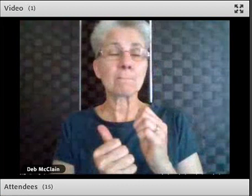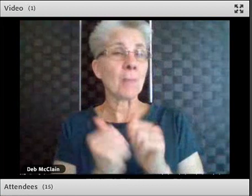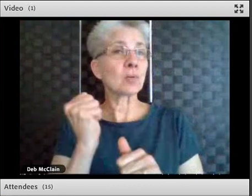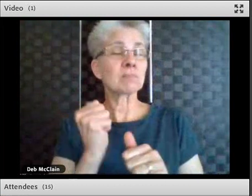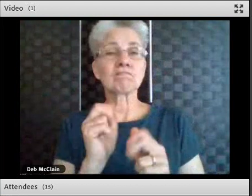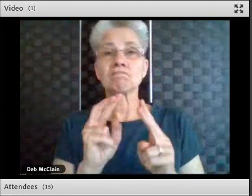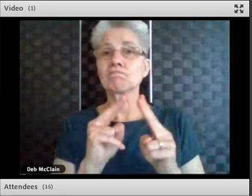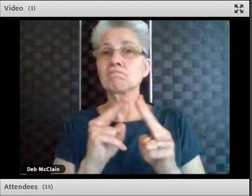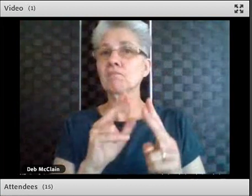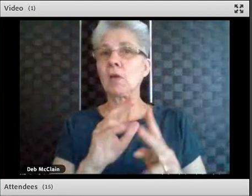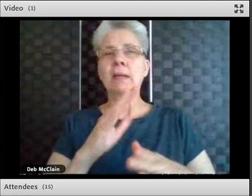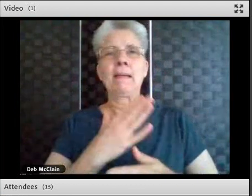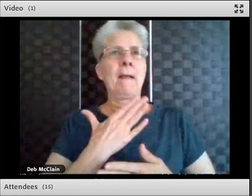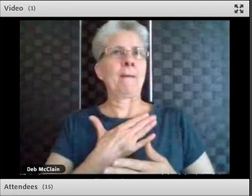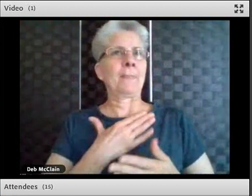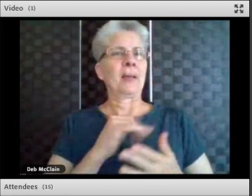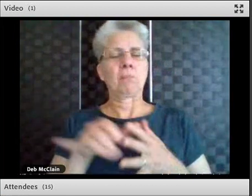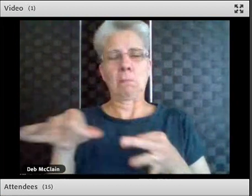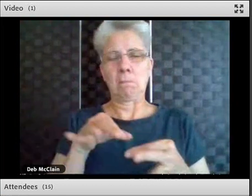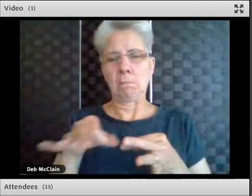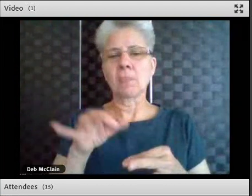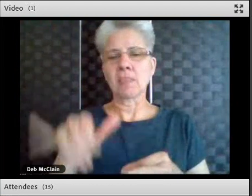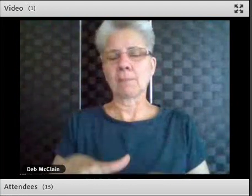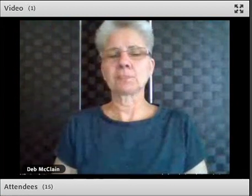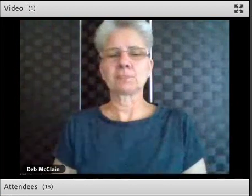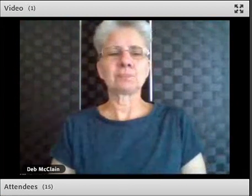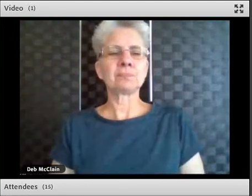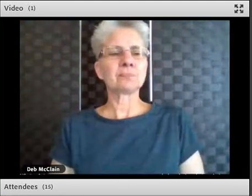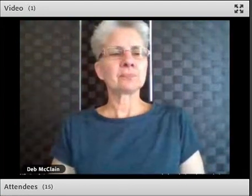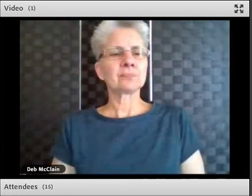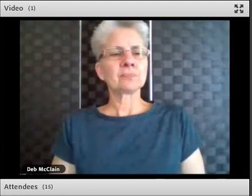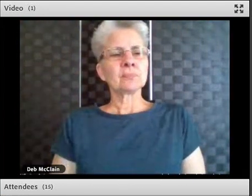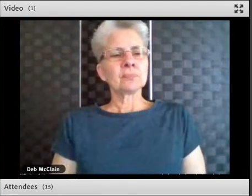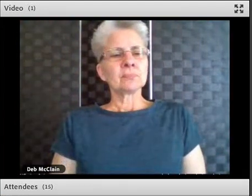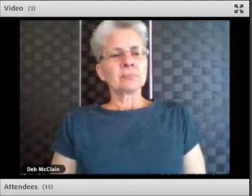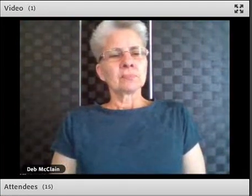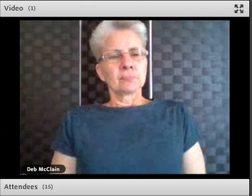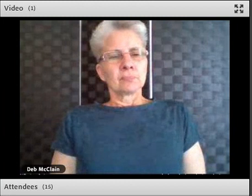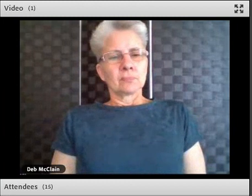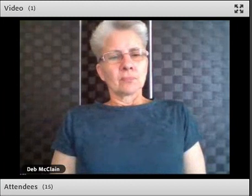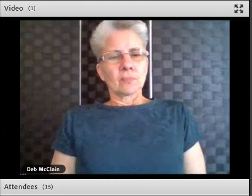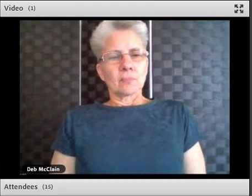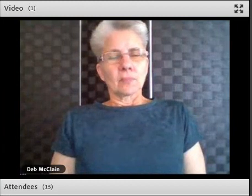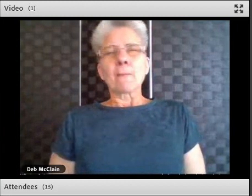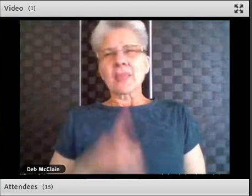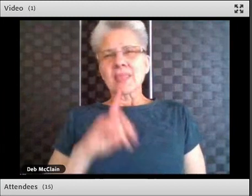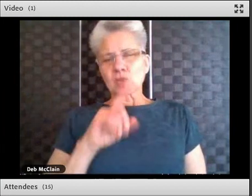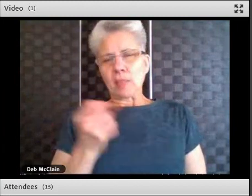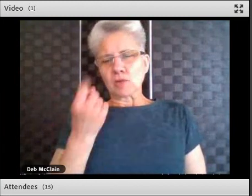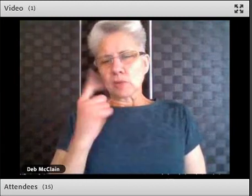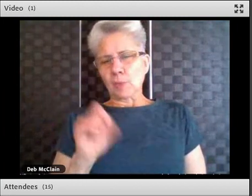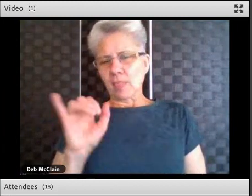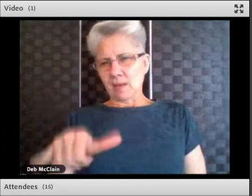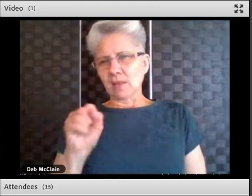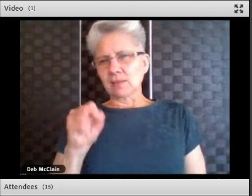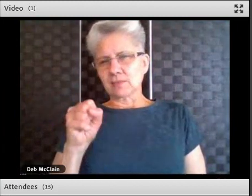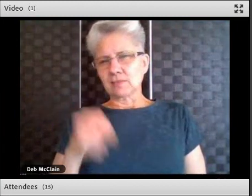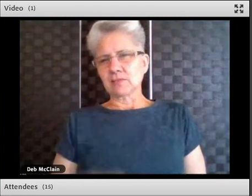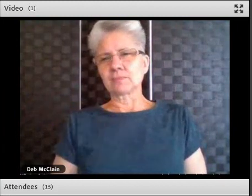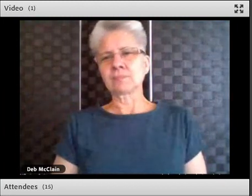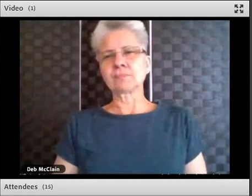they're very relieved that I've taken the initiative. But that certainly is understandable.